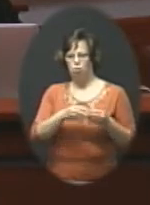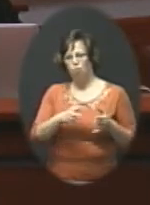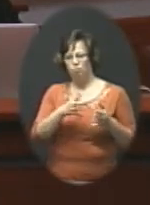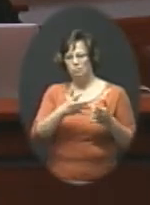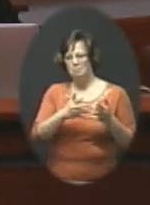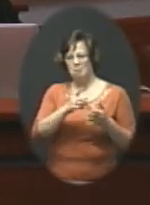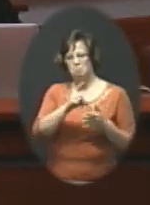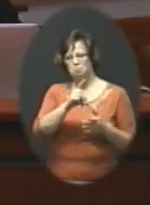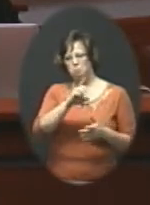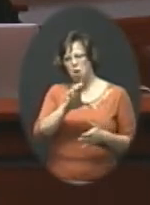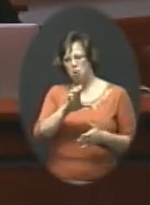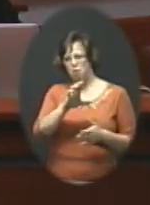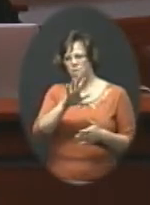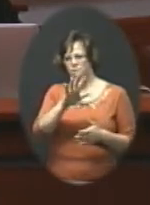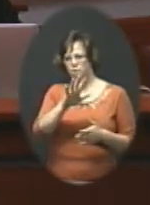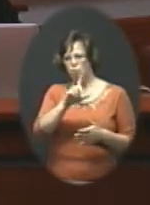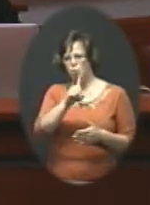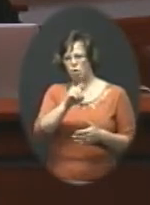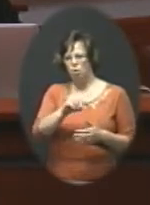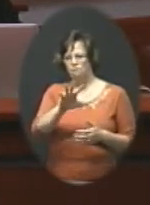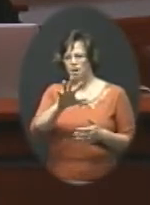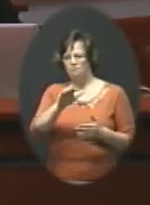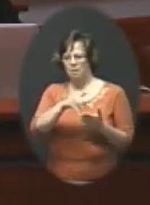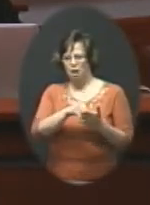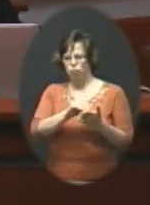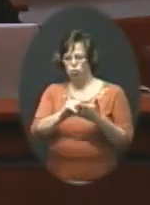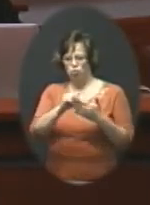like $105,000, I believe.